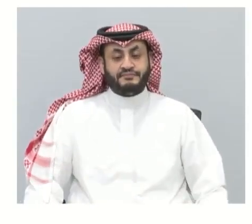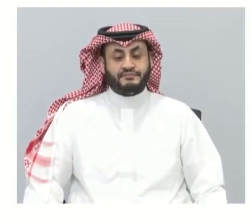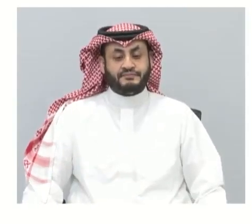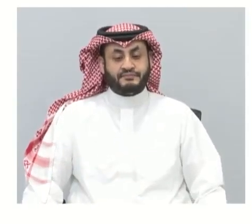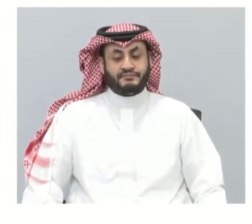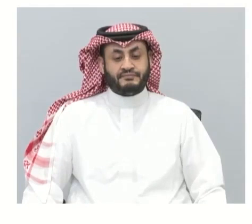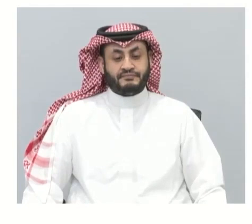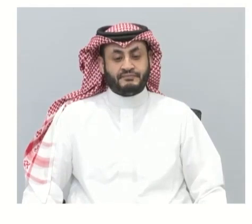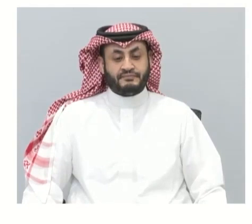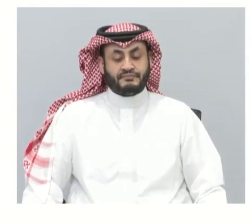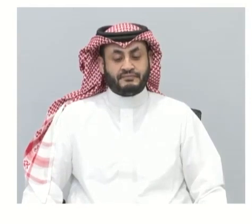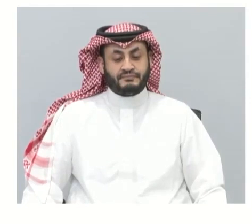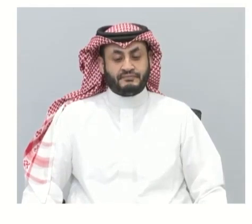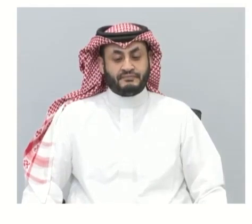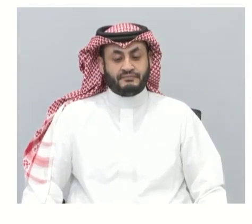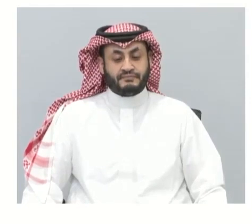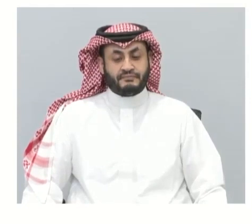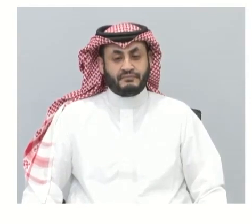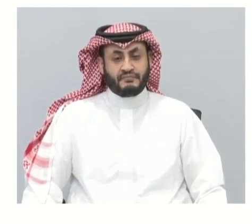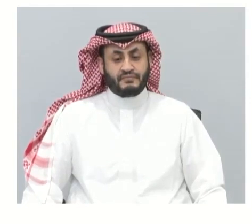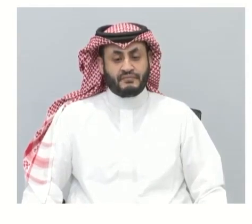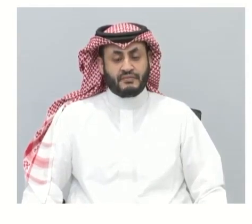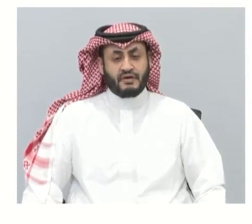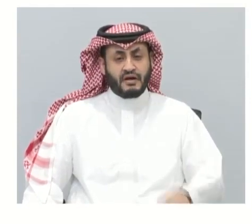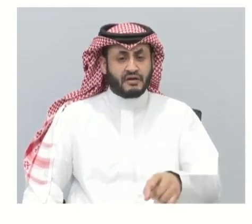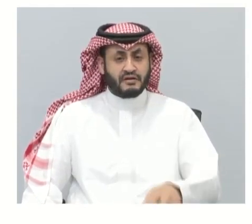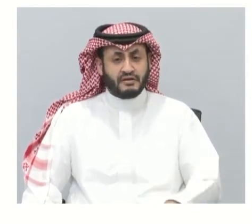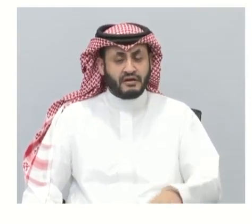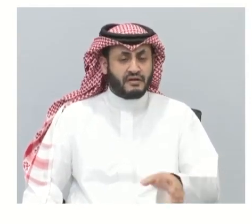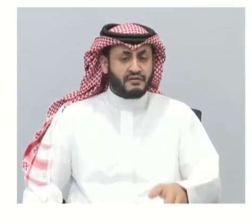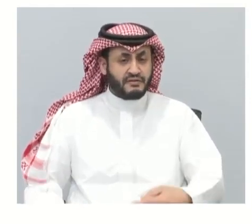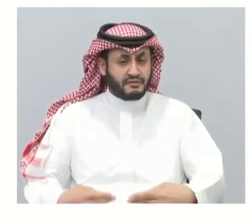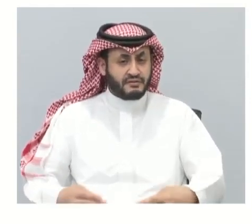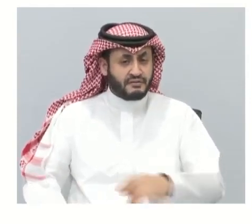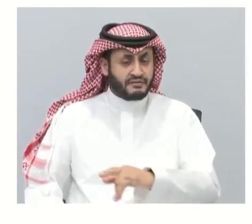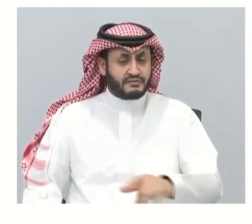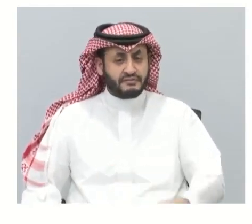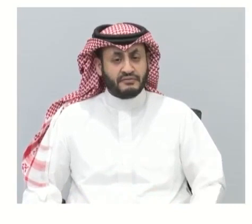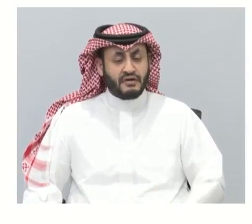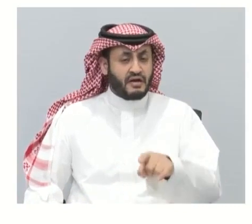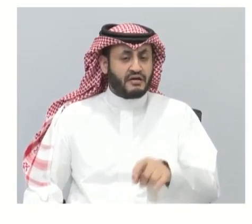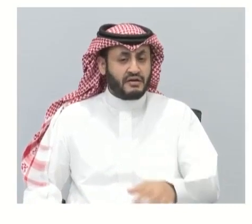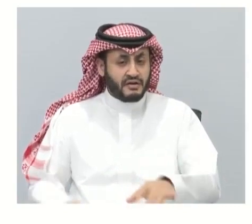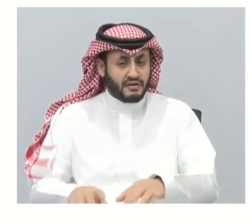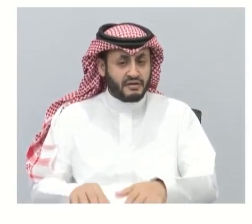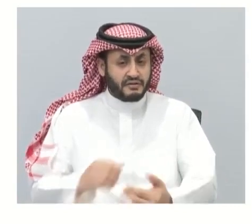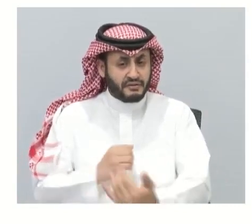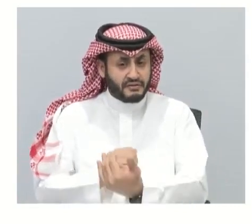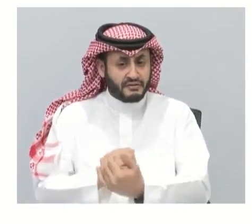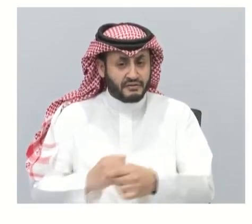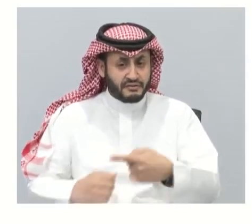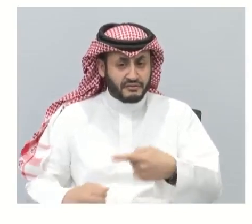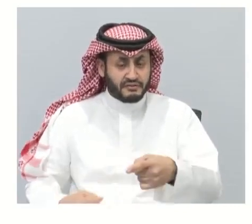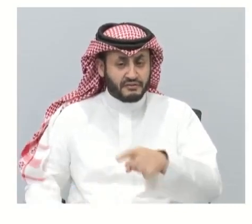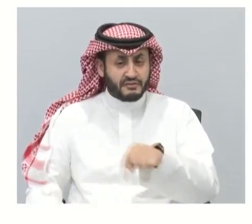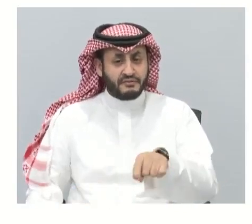research. How about you? What do you think? Which point of view is close to your ideas? What do you think? Do you